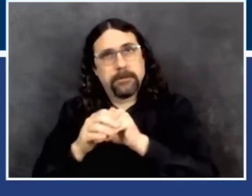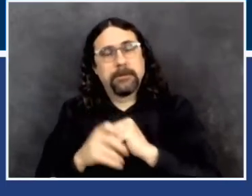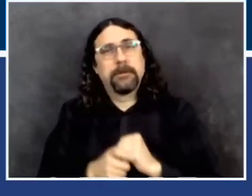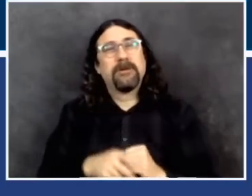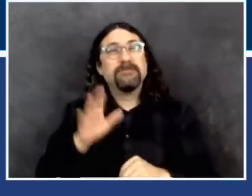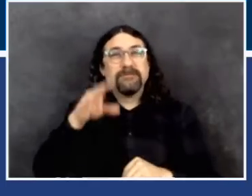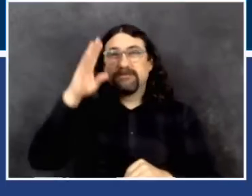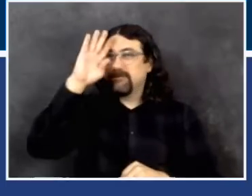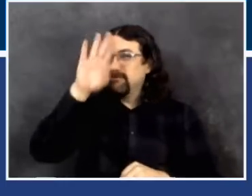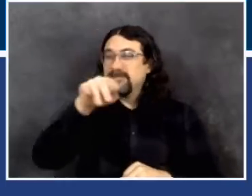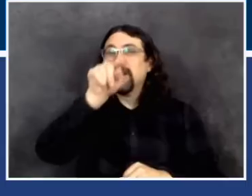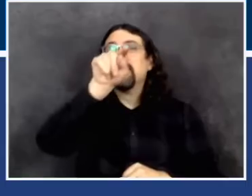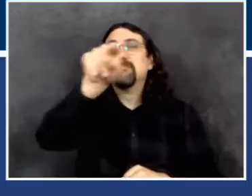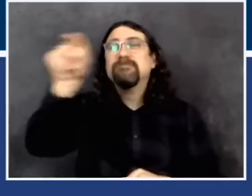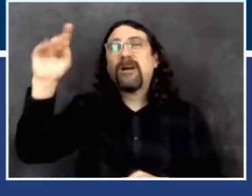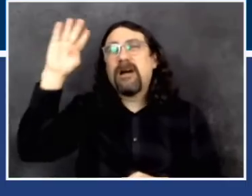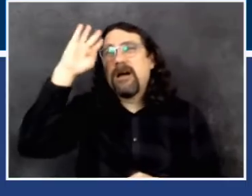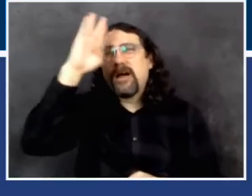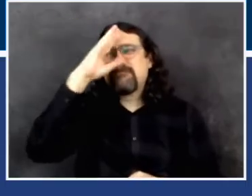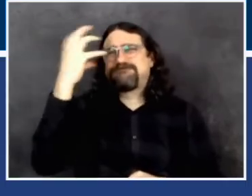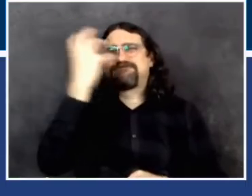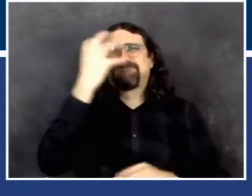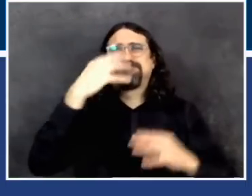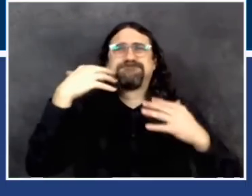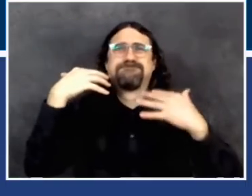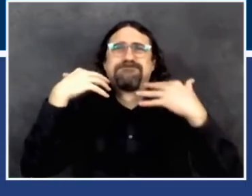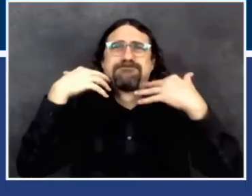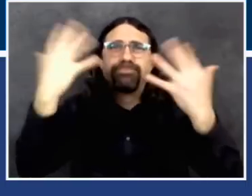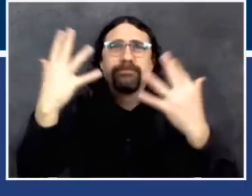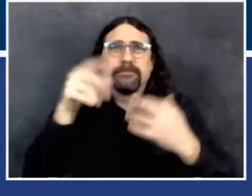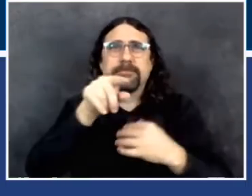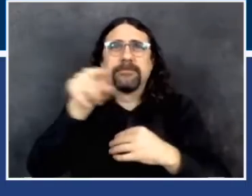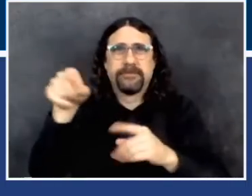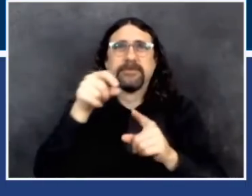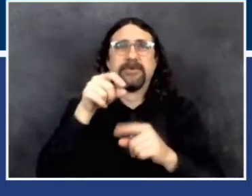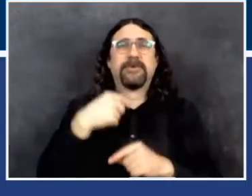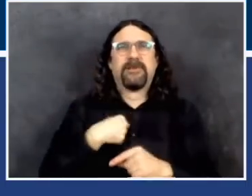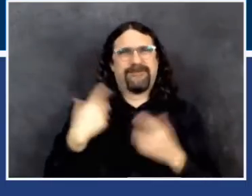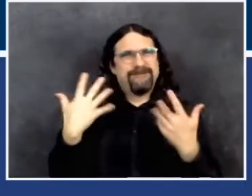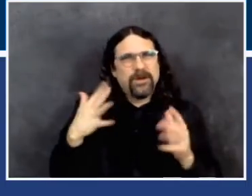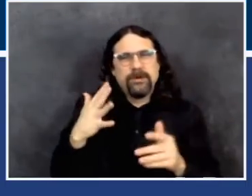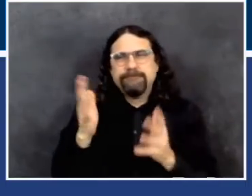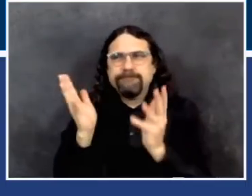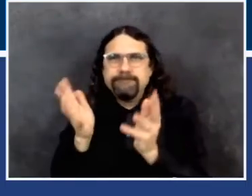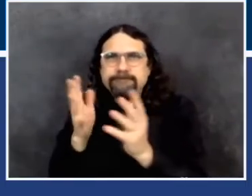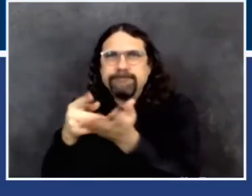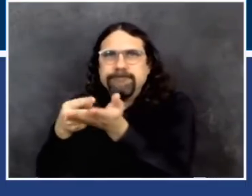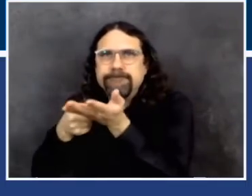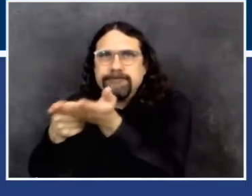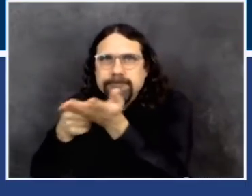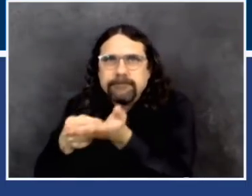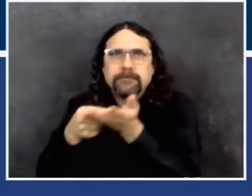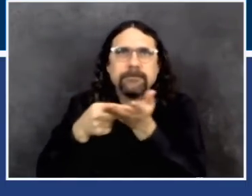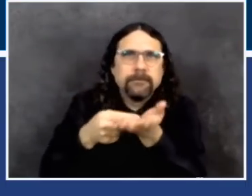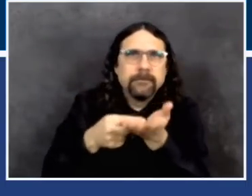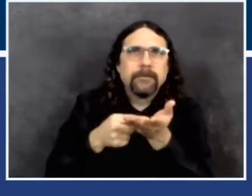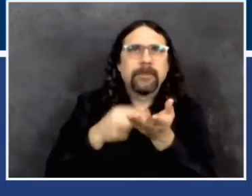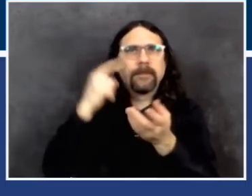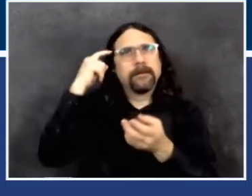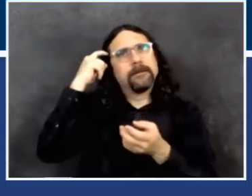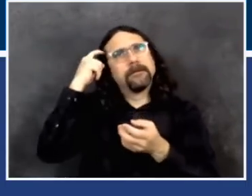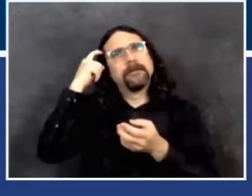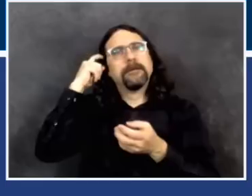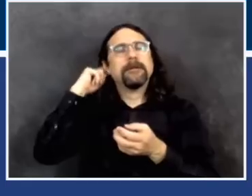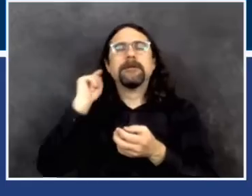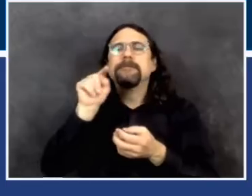see the members of our armed services arrive? What does it mean for you? And what I hear over and over is people say it's the